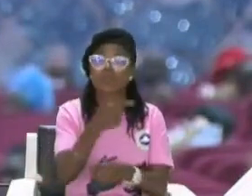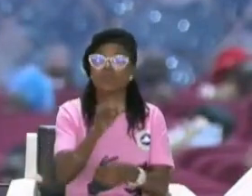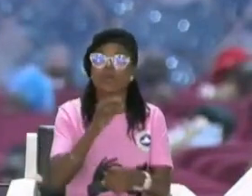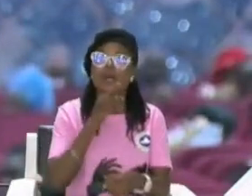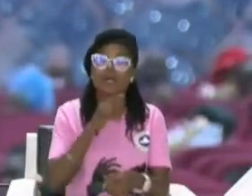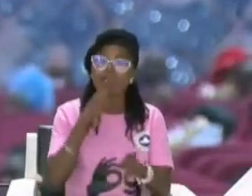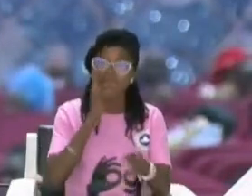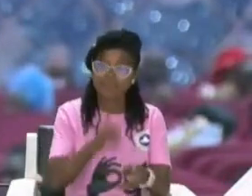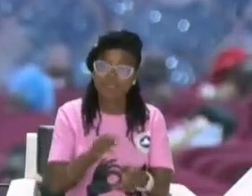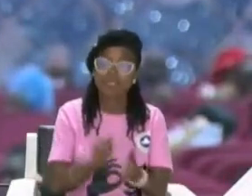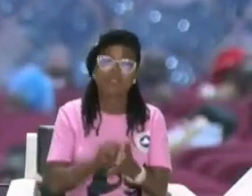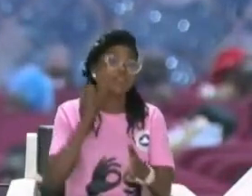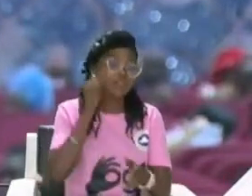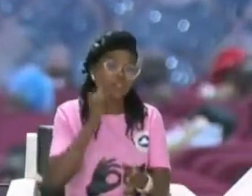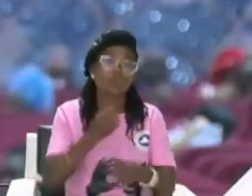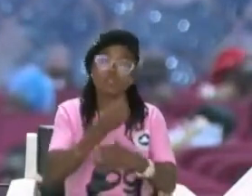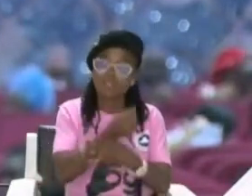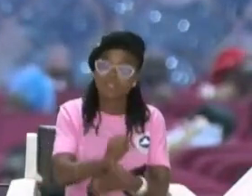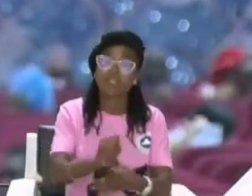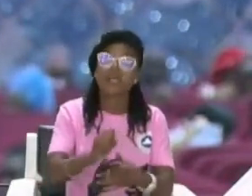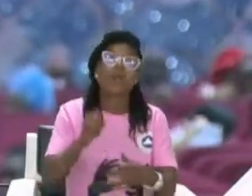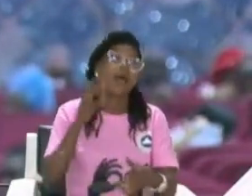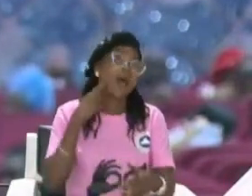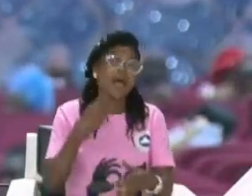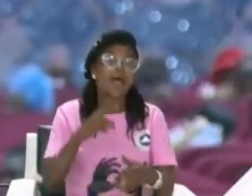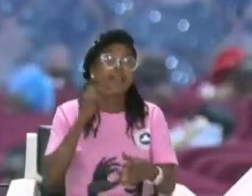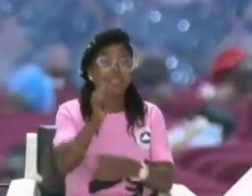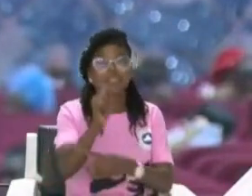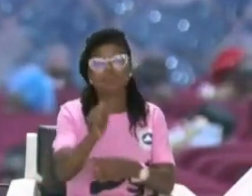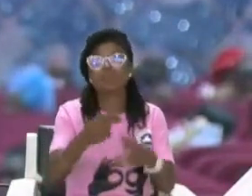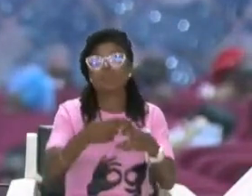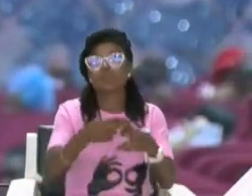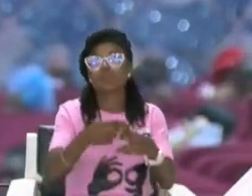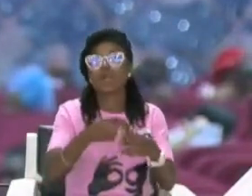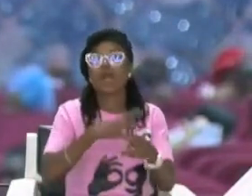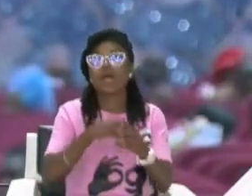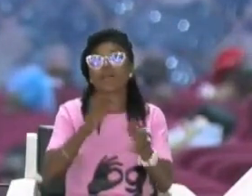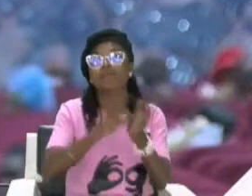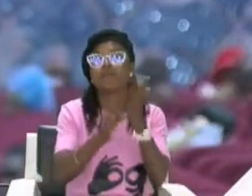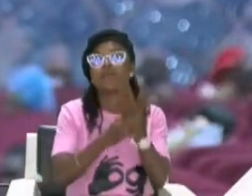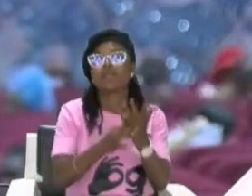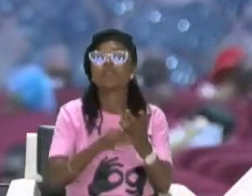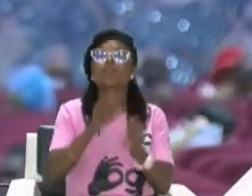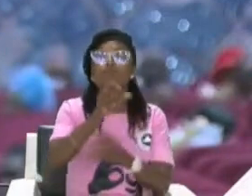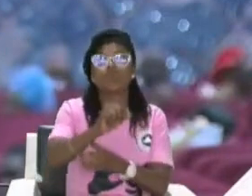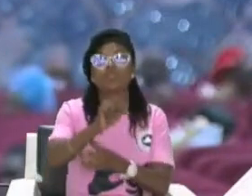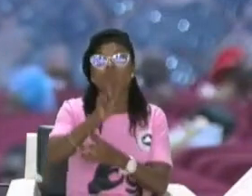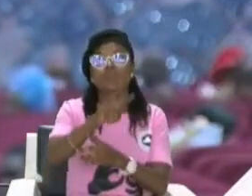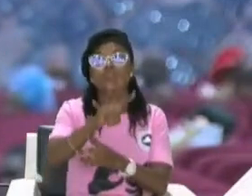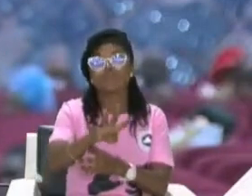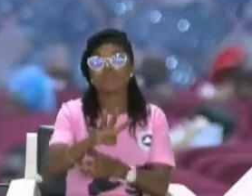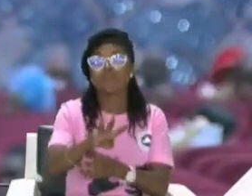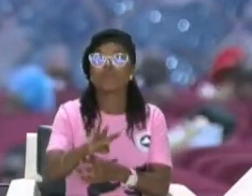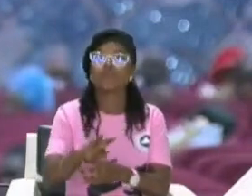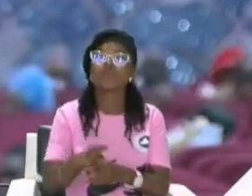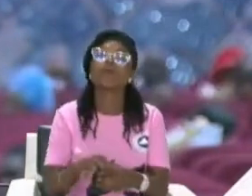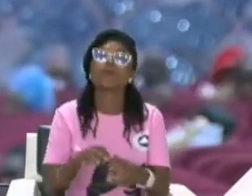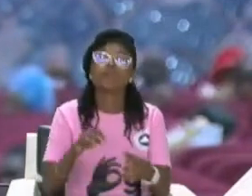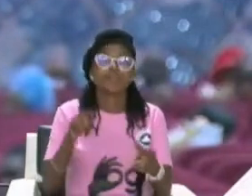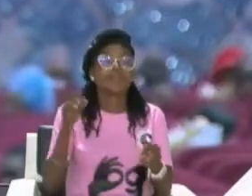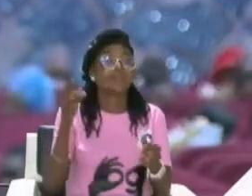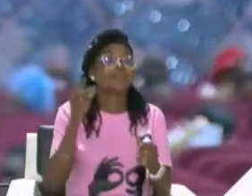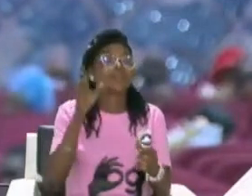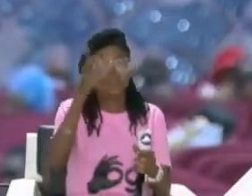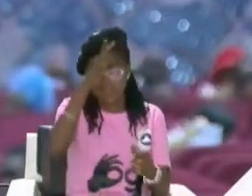that she would share her testimony soon. At the February 2024 Holy Ghost service, Daddy also gave a word of